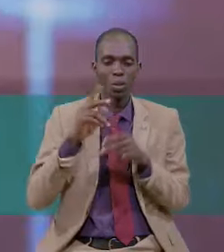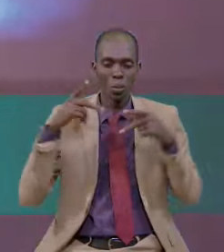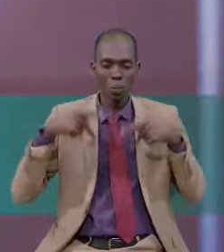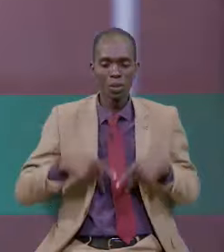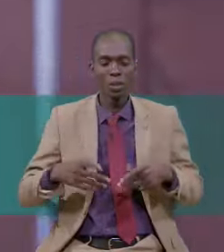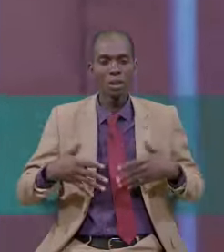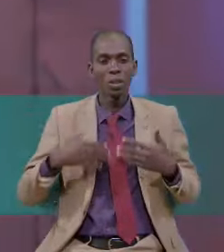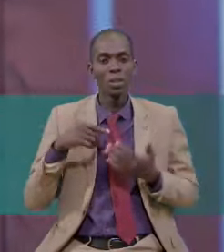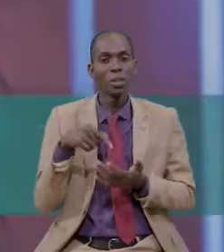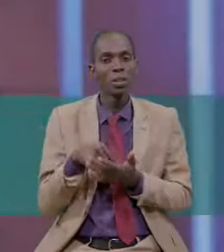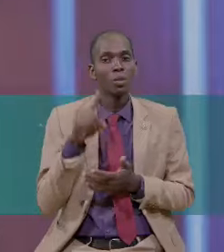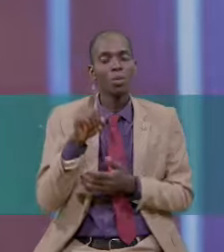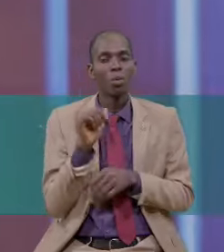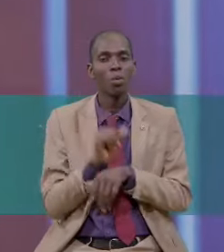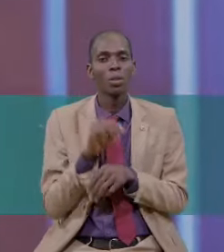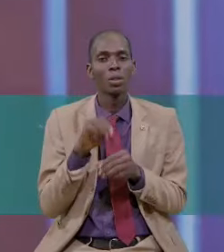walks in your family.